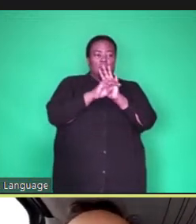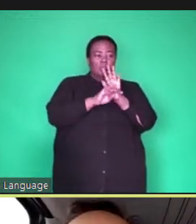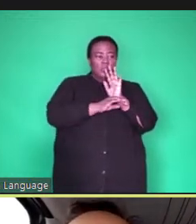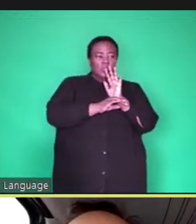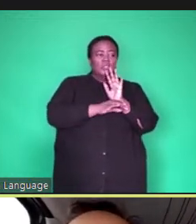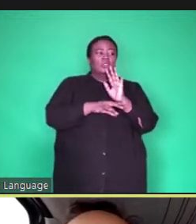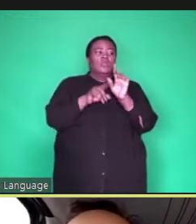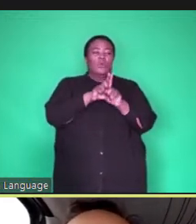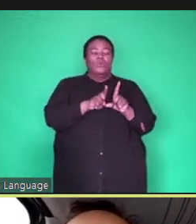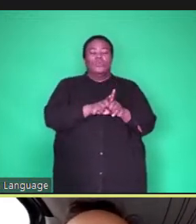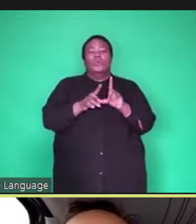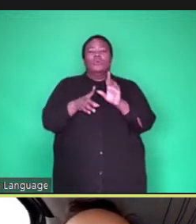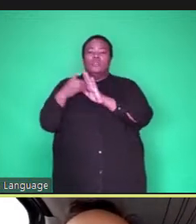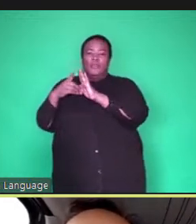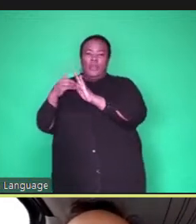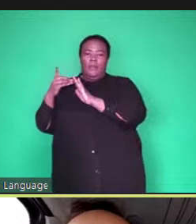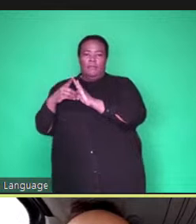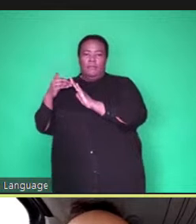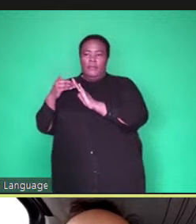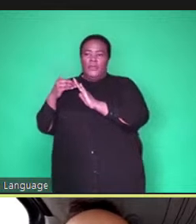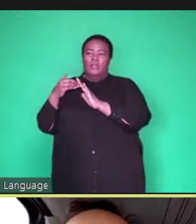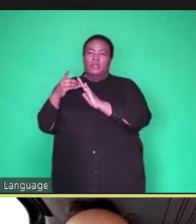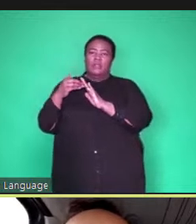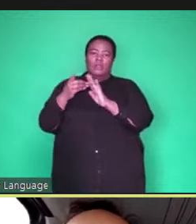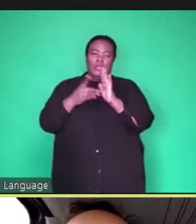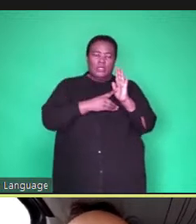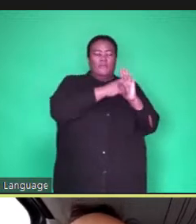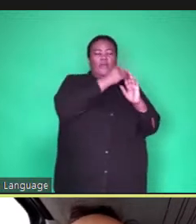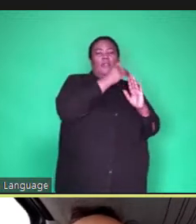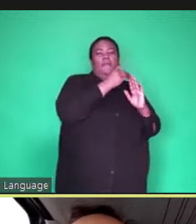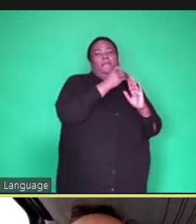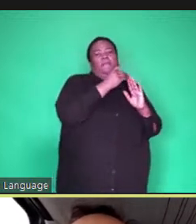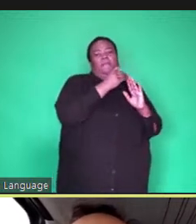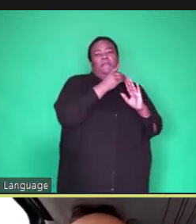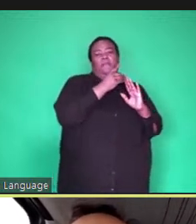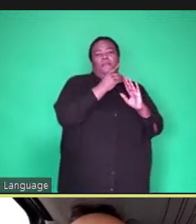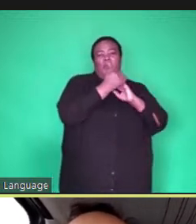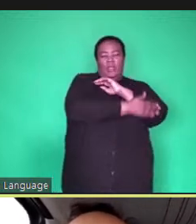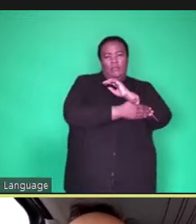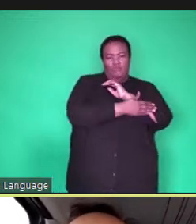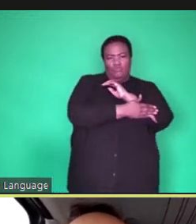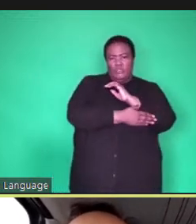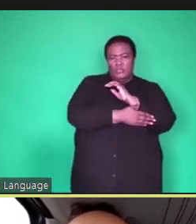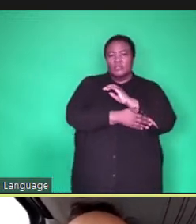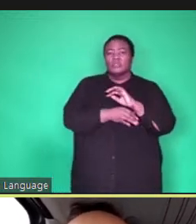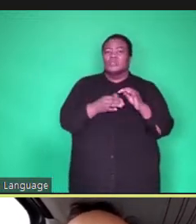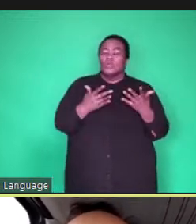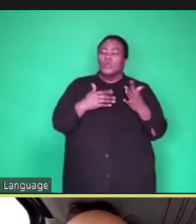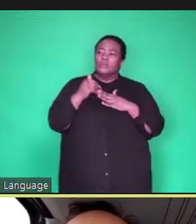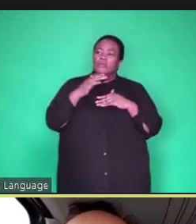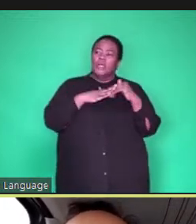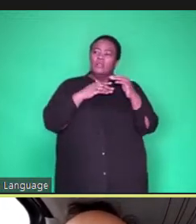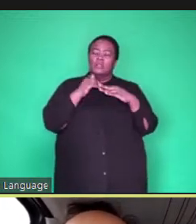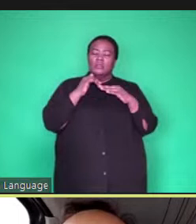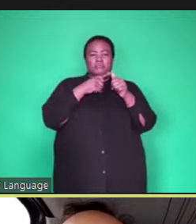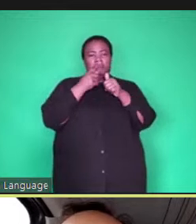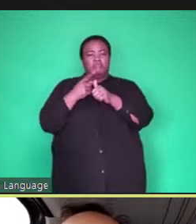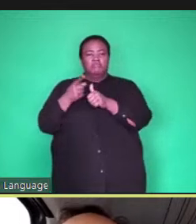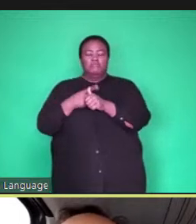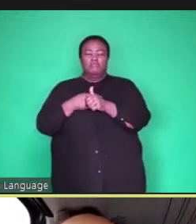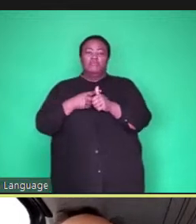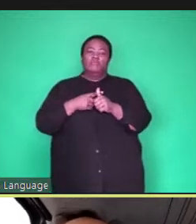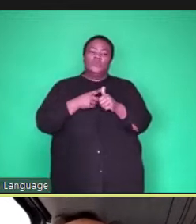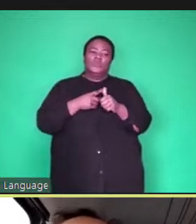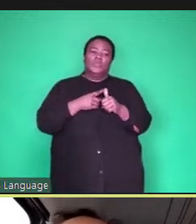developing countries, okay, less and least developed countries. It's built on census and population registers,